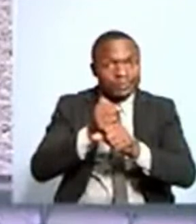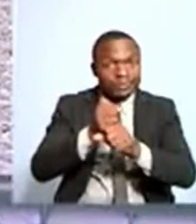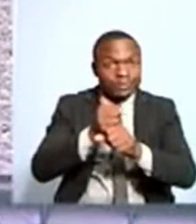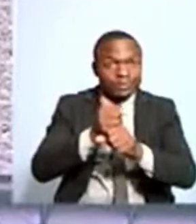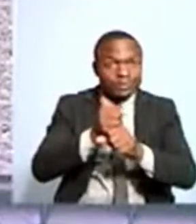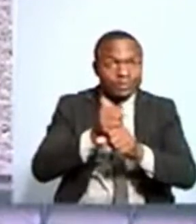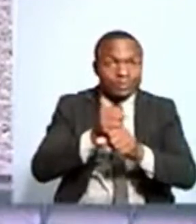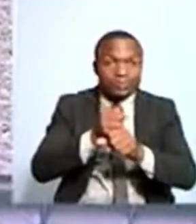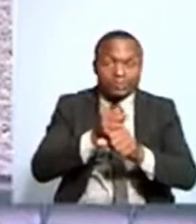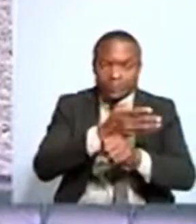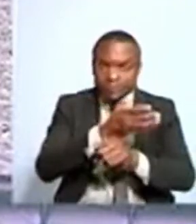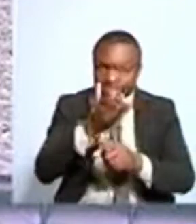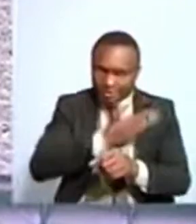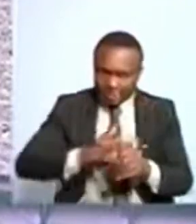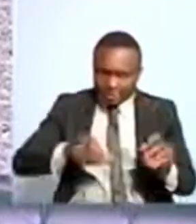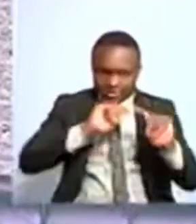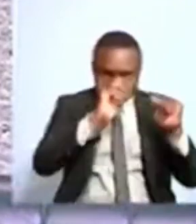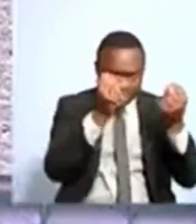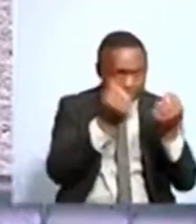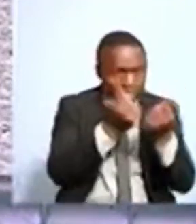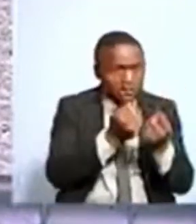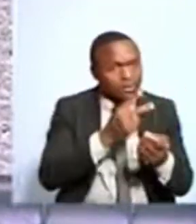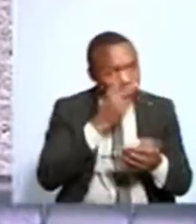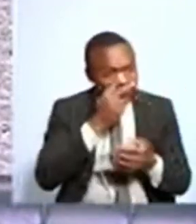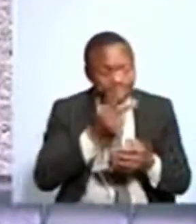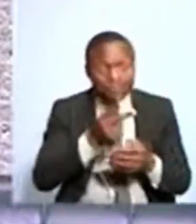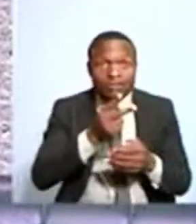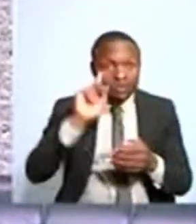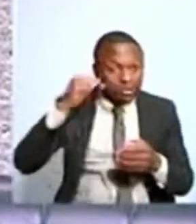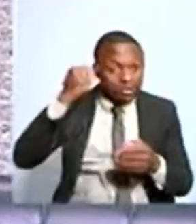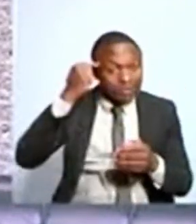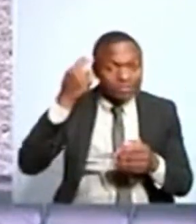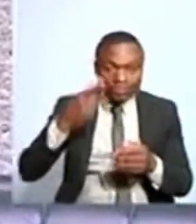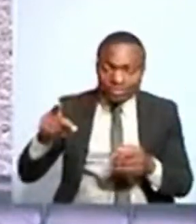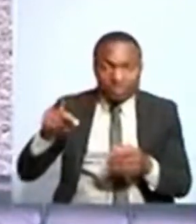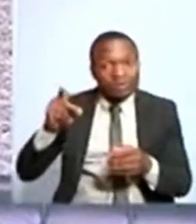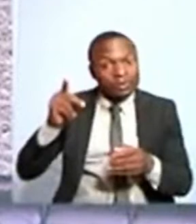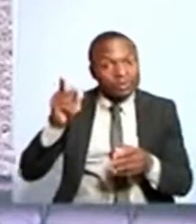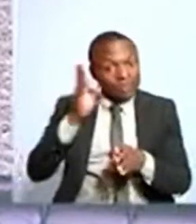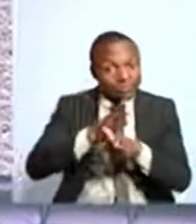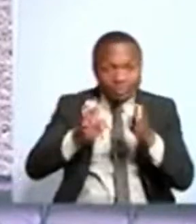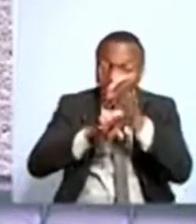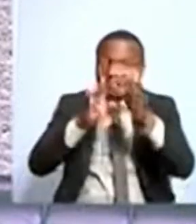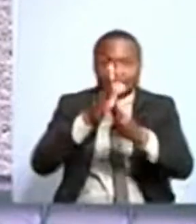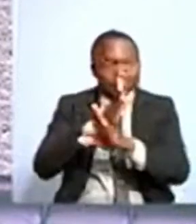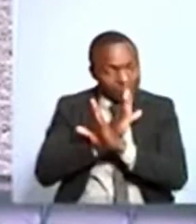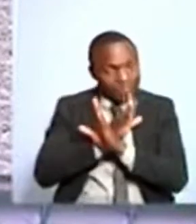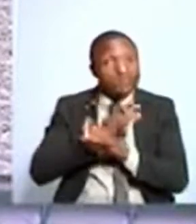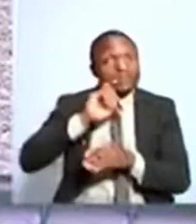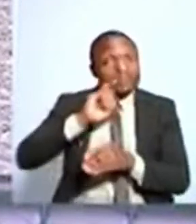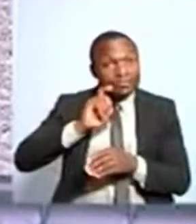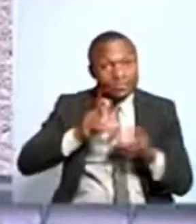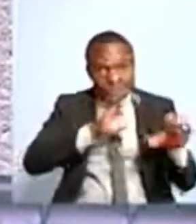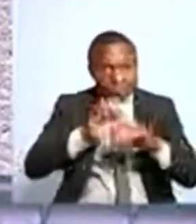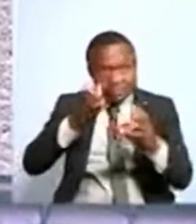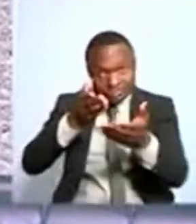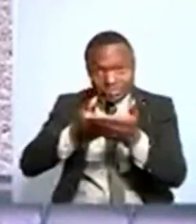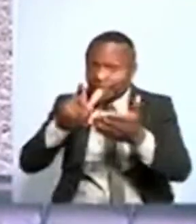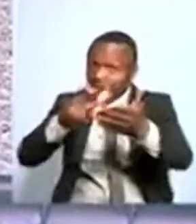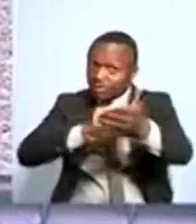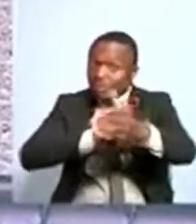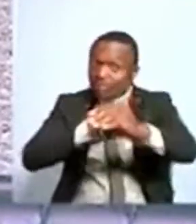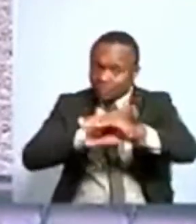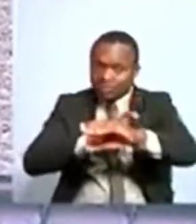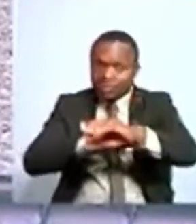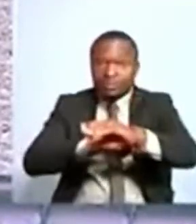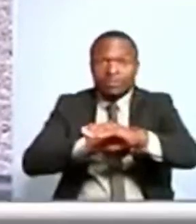we look after government property wherever it is being built countrywide, let's do that, because in the long run, the state